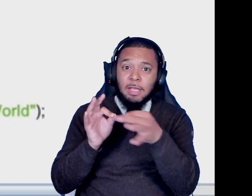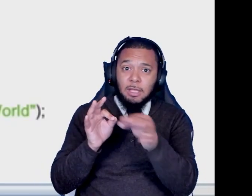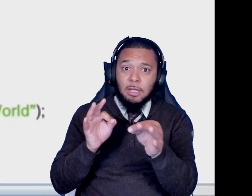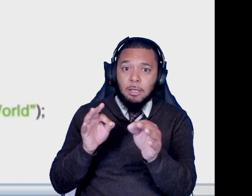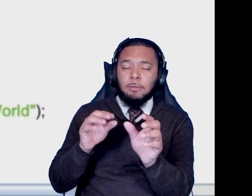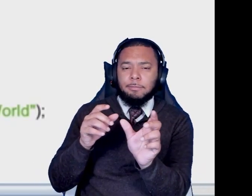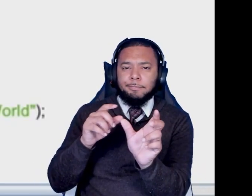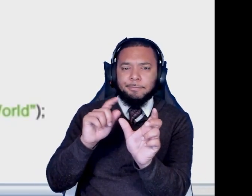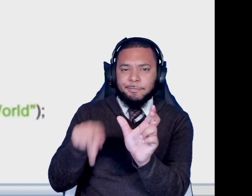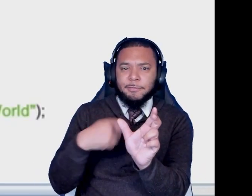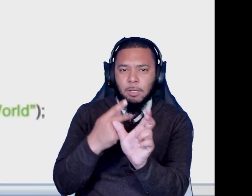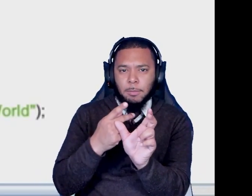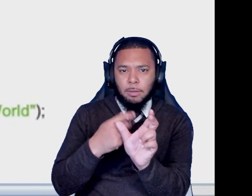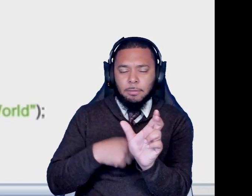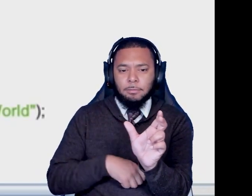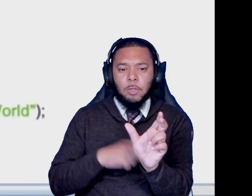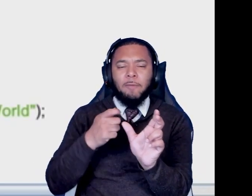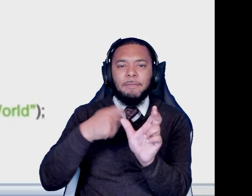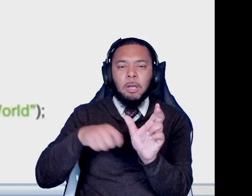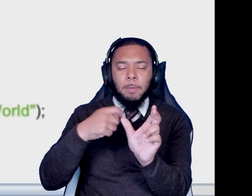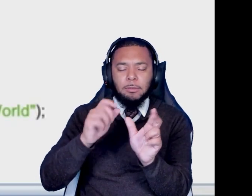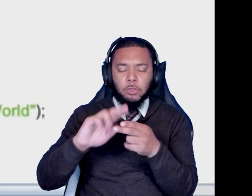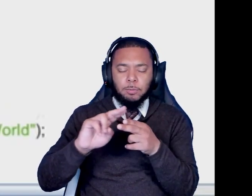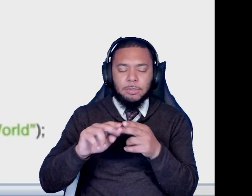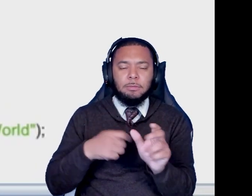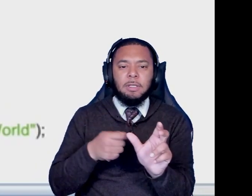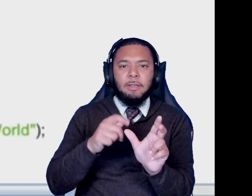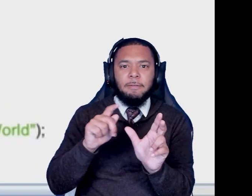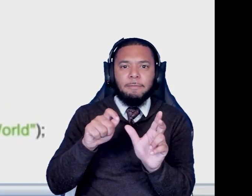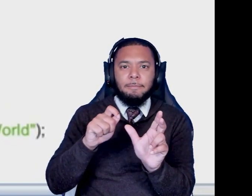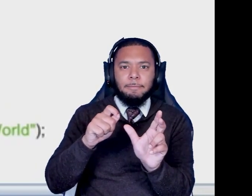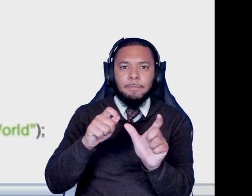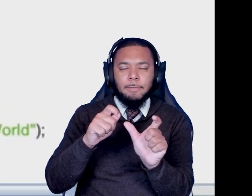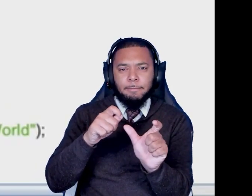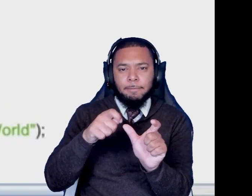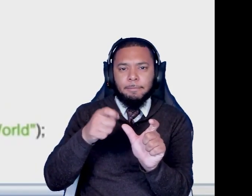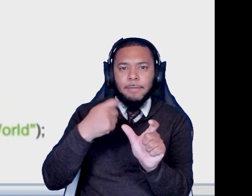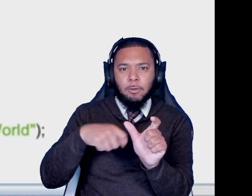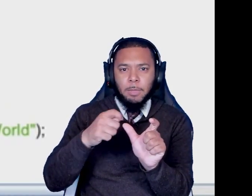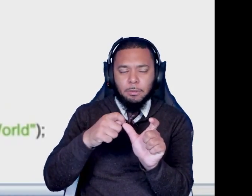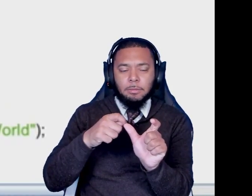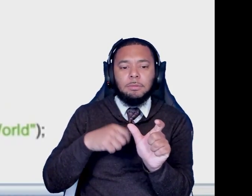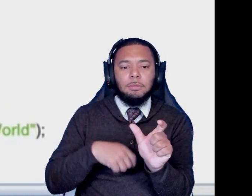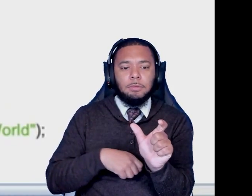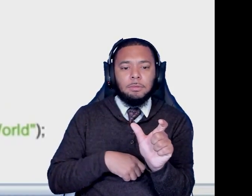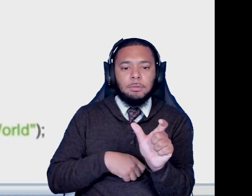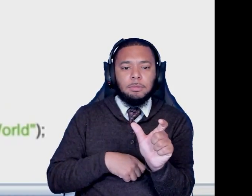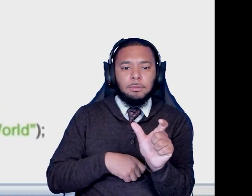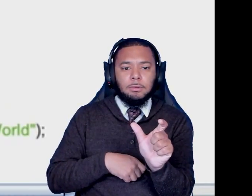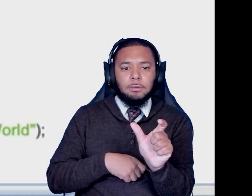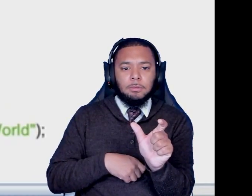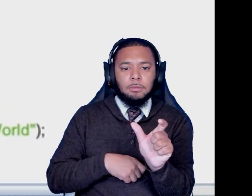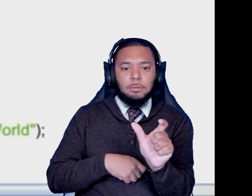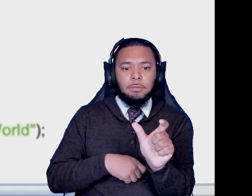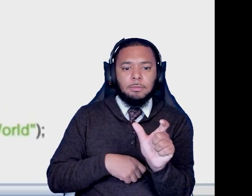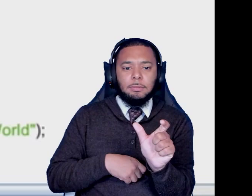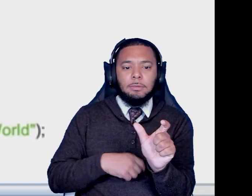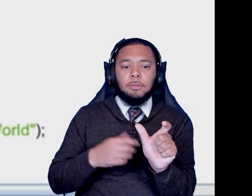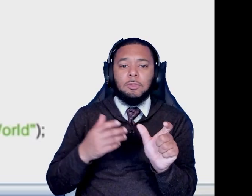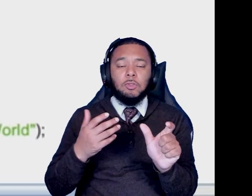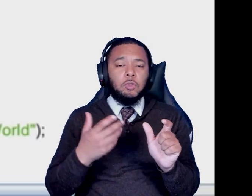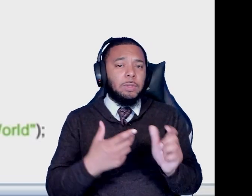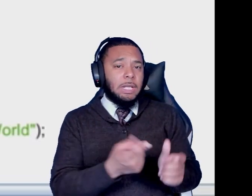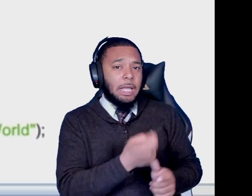variables. And to have my computer ask me a question with a JOptionPane,